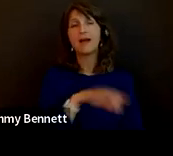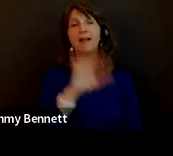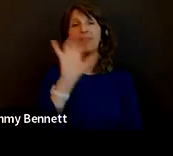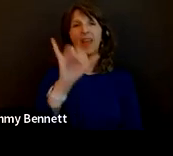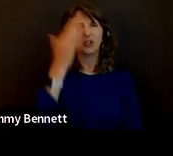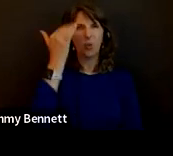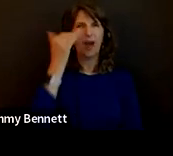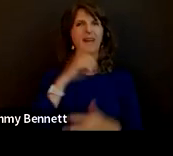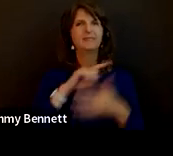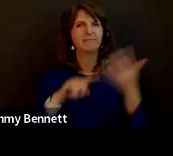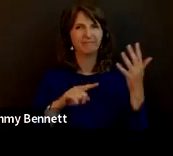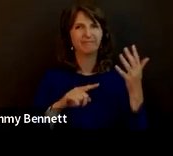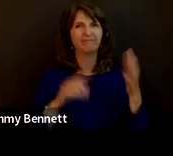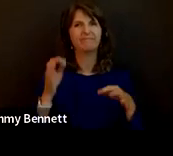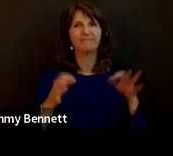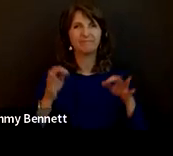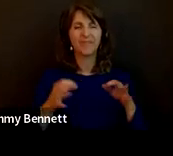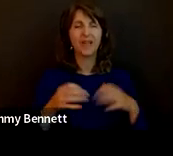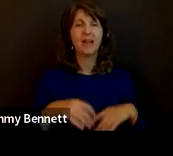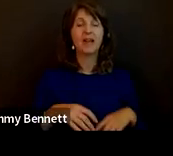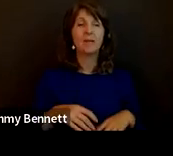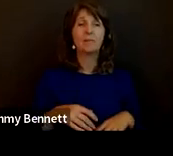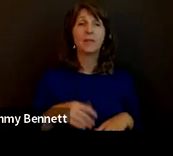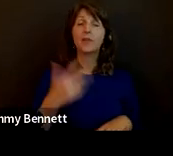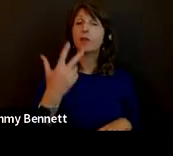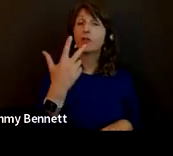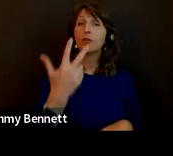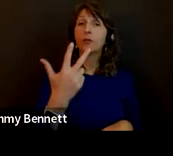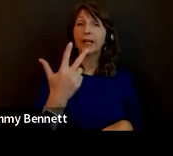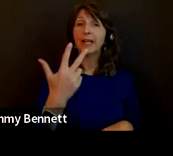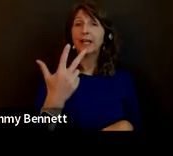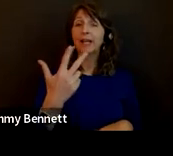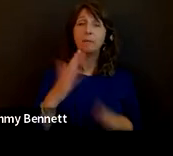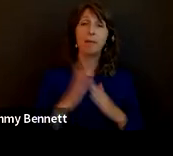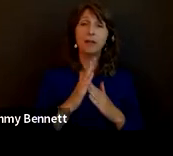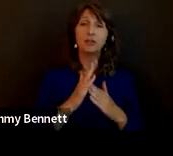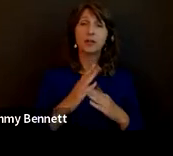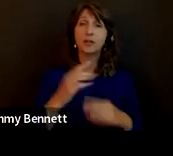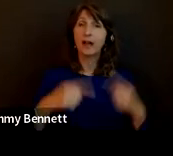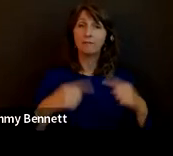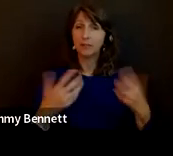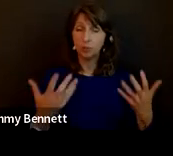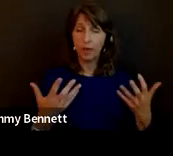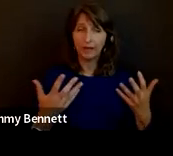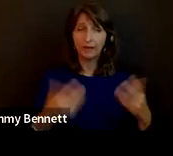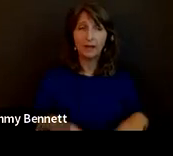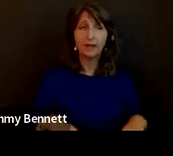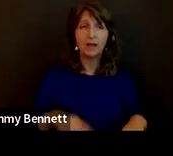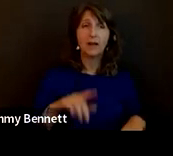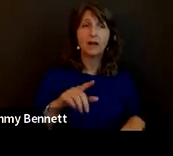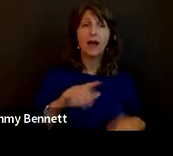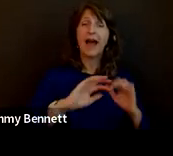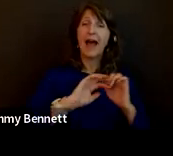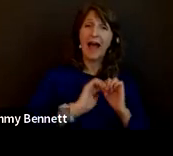lot of this. And then there were three major conflict areas: the design of the services the students were getting, the delivery of how they were getting